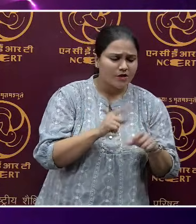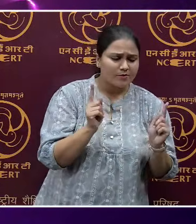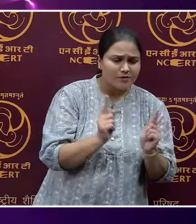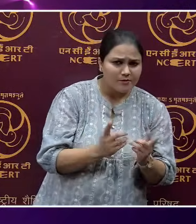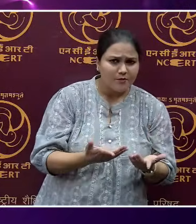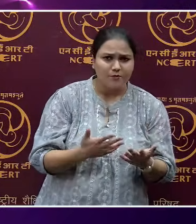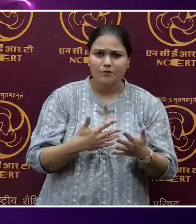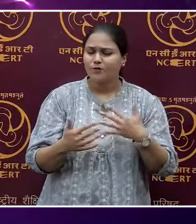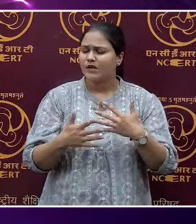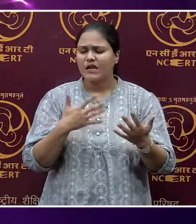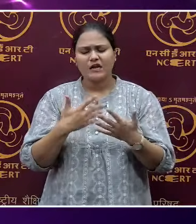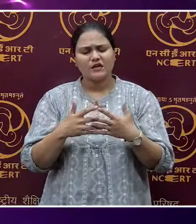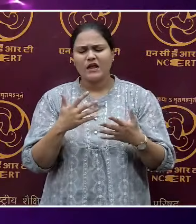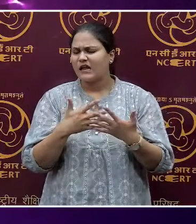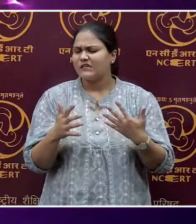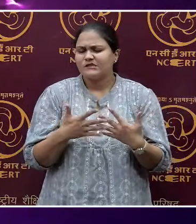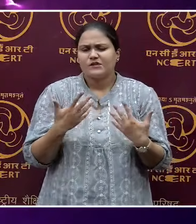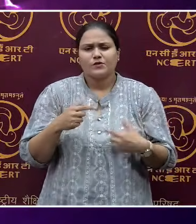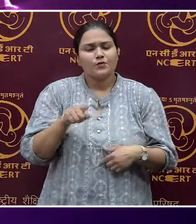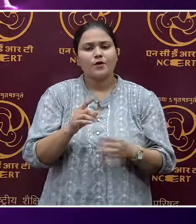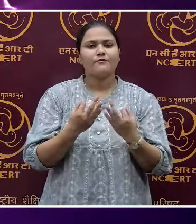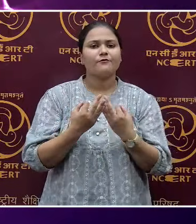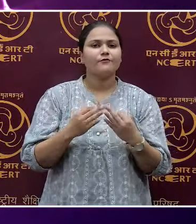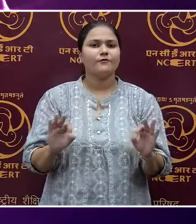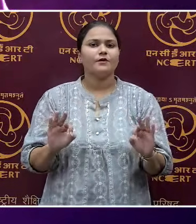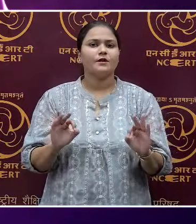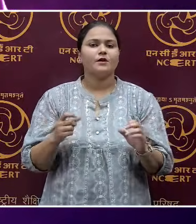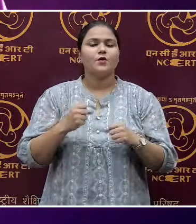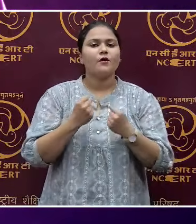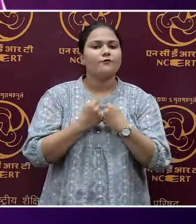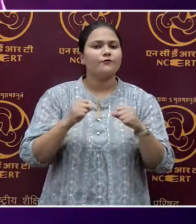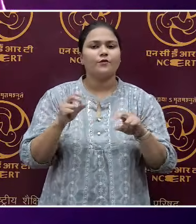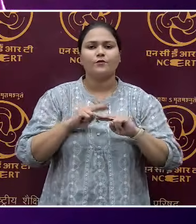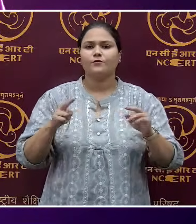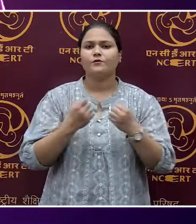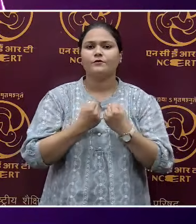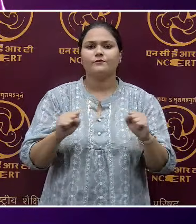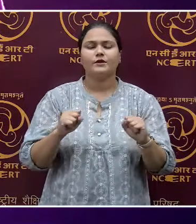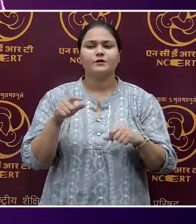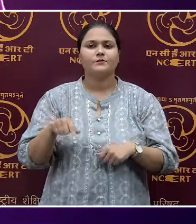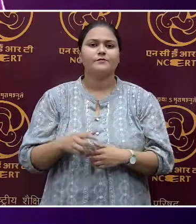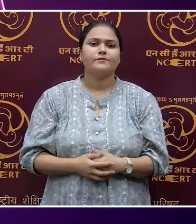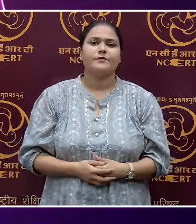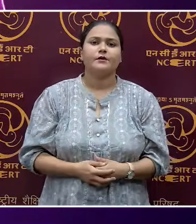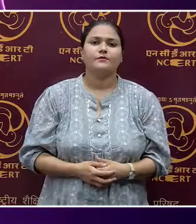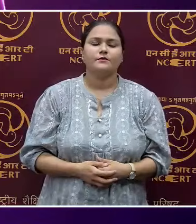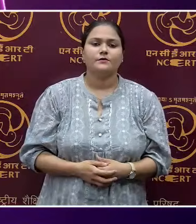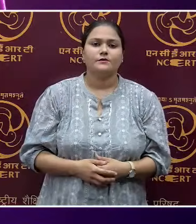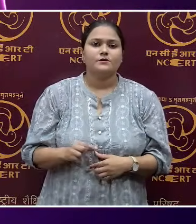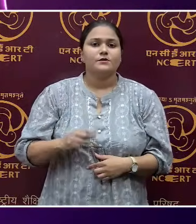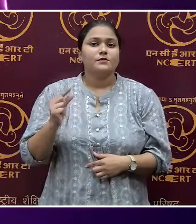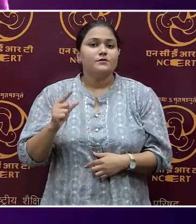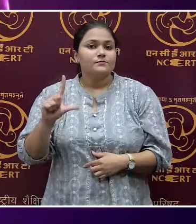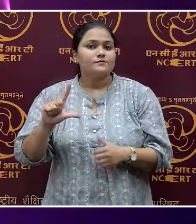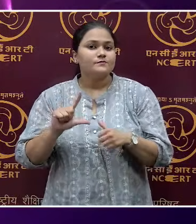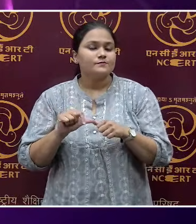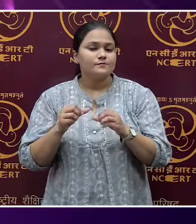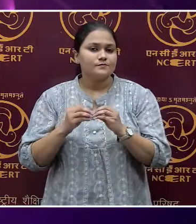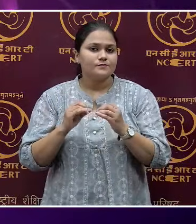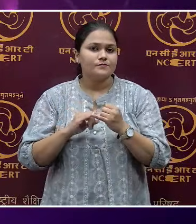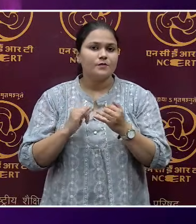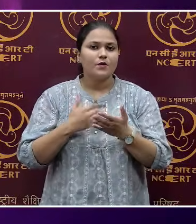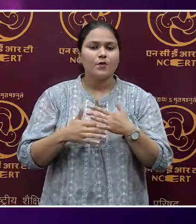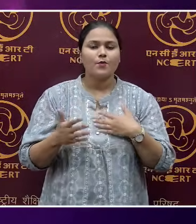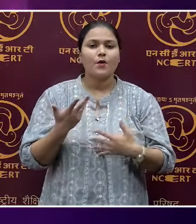of resources, nothing like that. So resources are at your disposal basically. So when it comes to